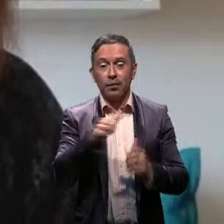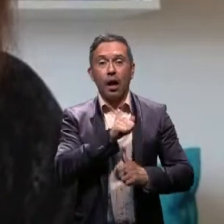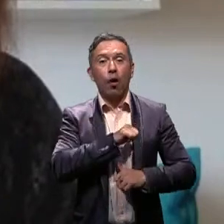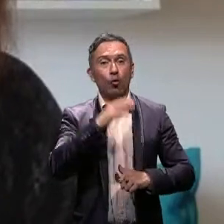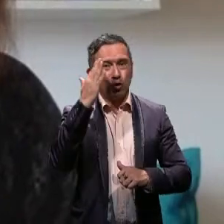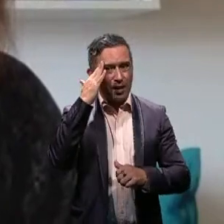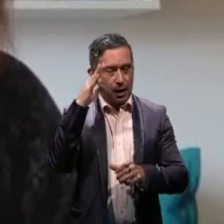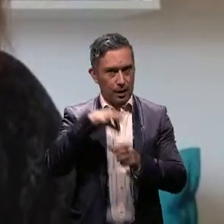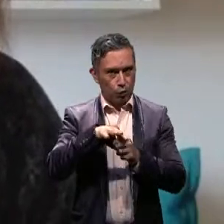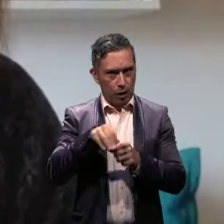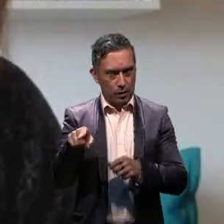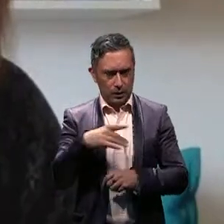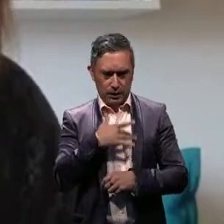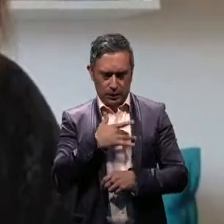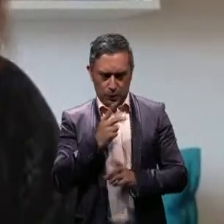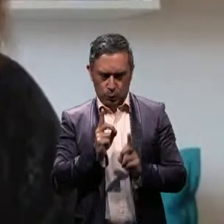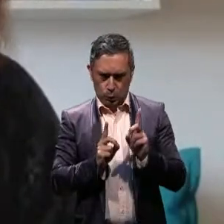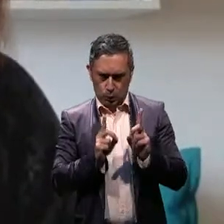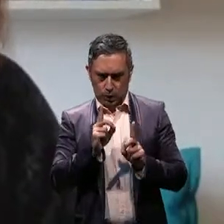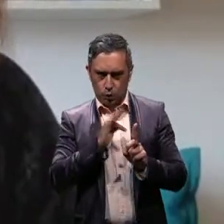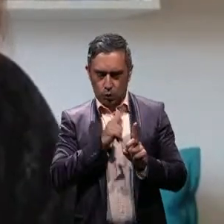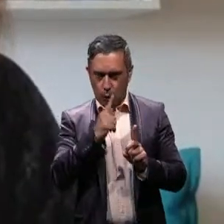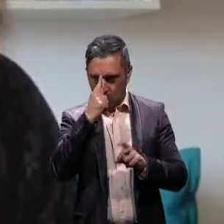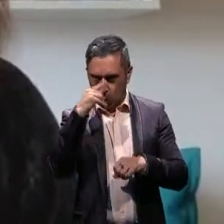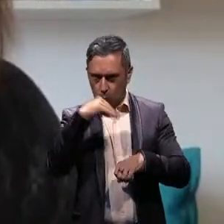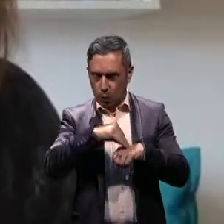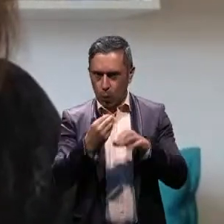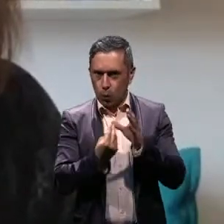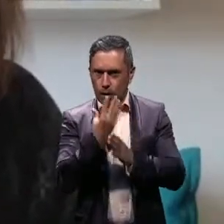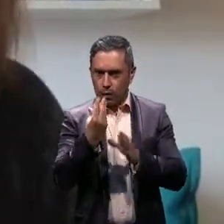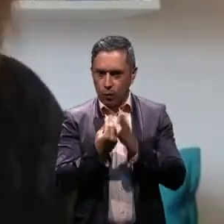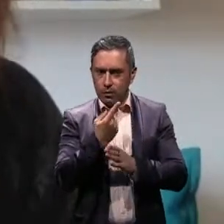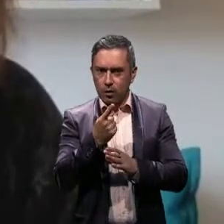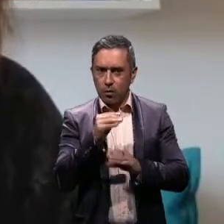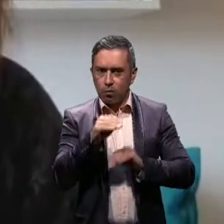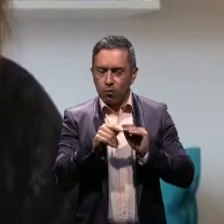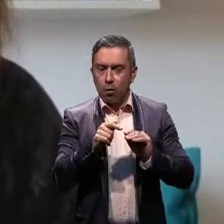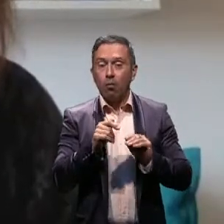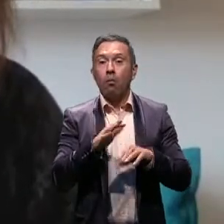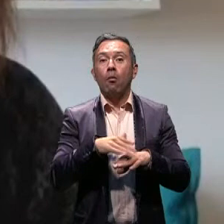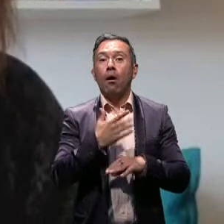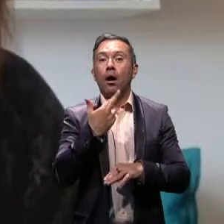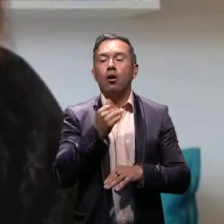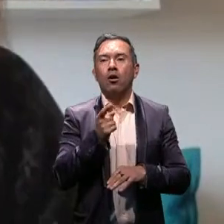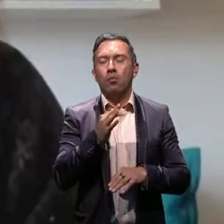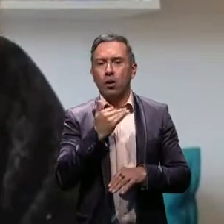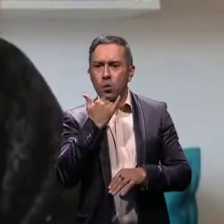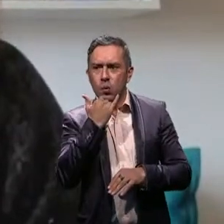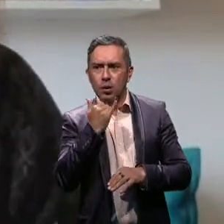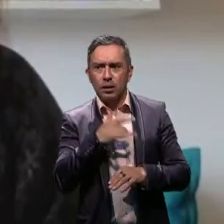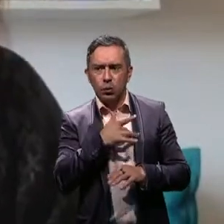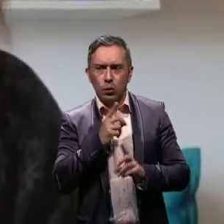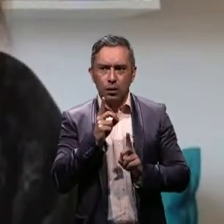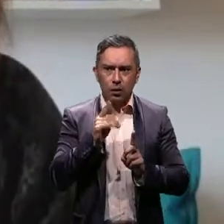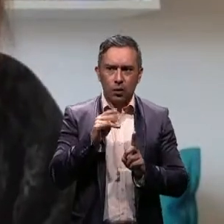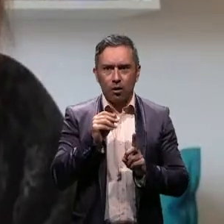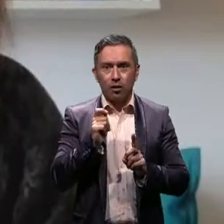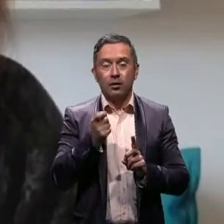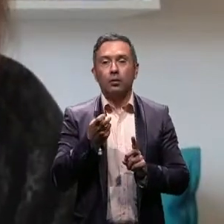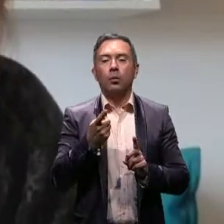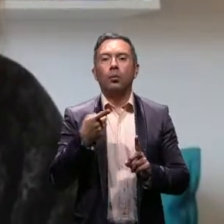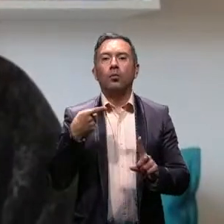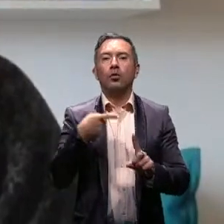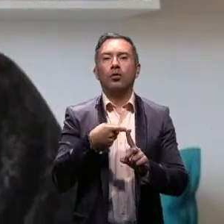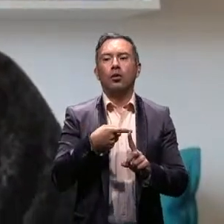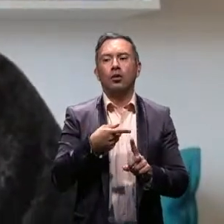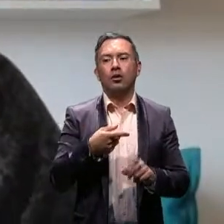electoral authorities are doubting innovation precisely because they want to avoid this questioning. And we